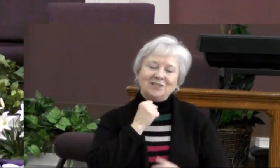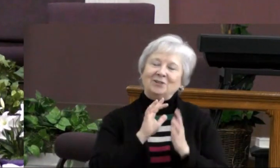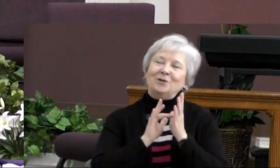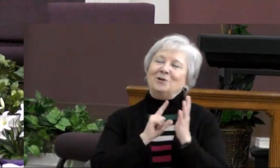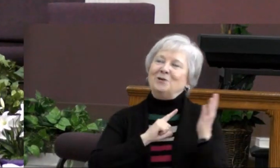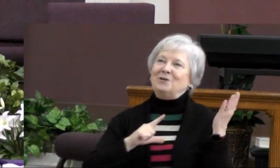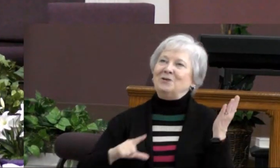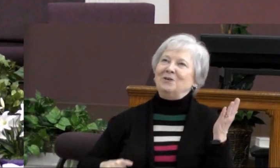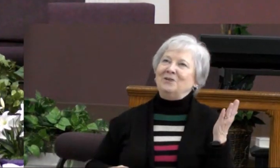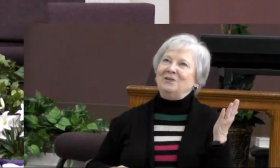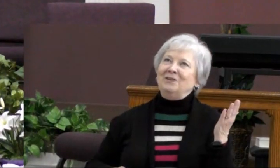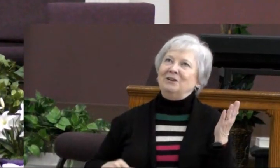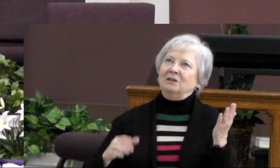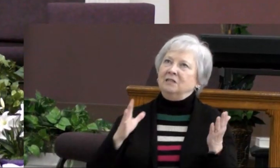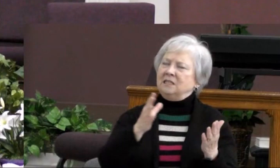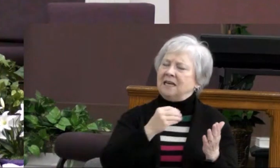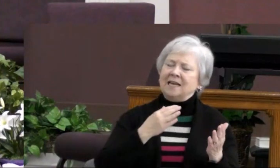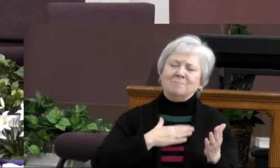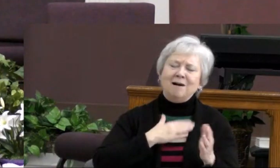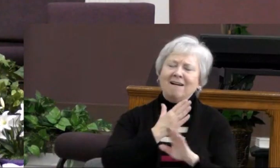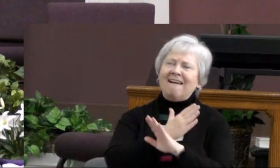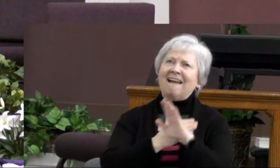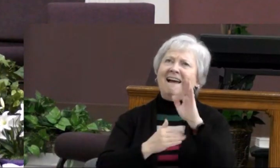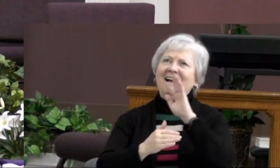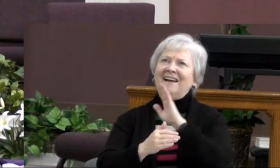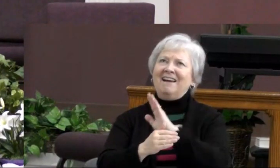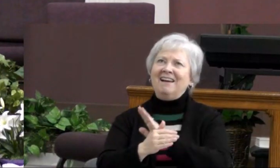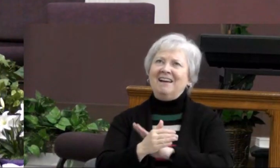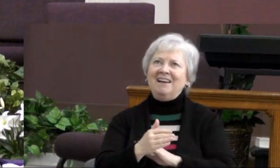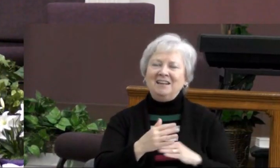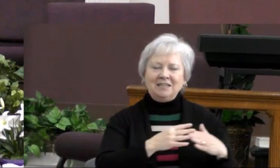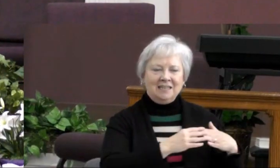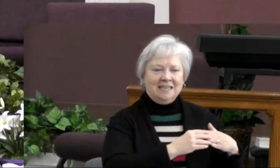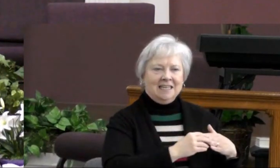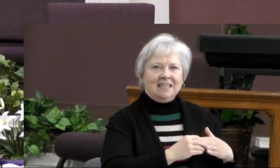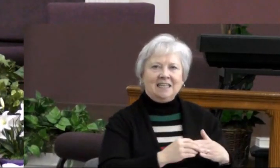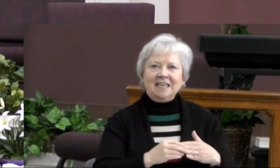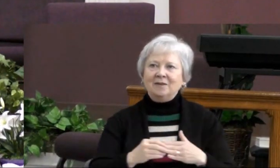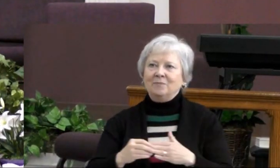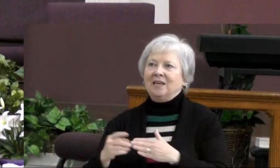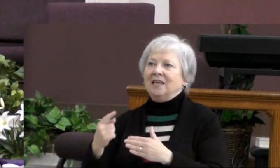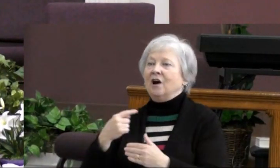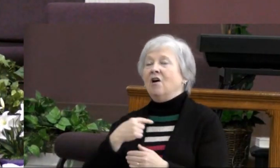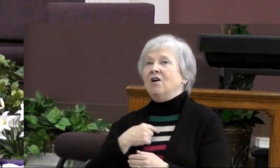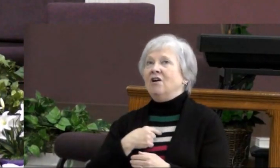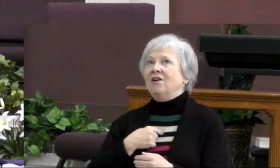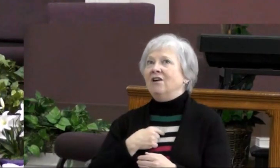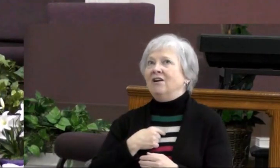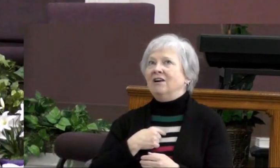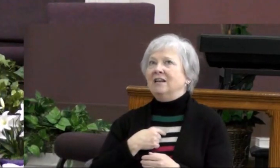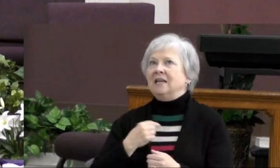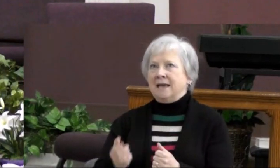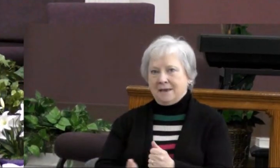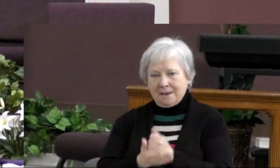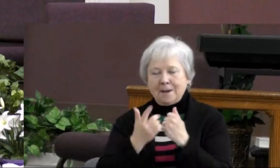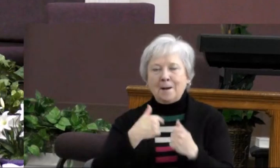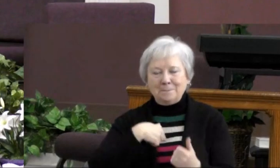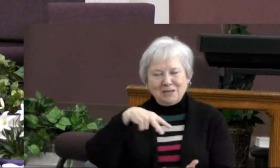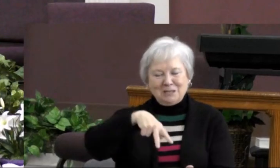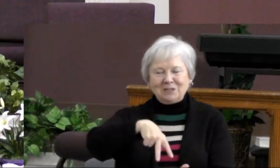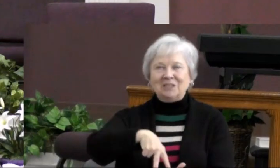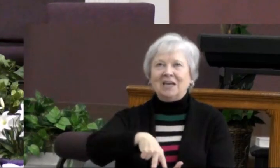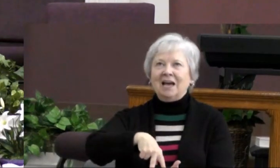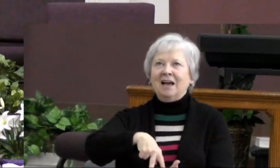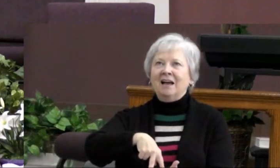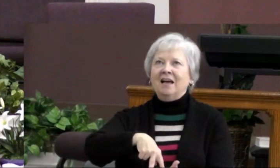Precious Lord, take my hand, lead me on, help